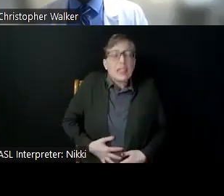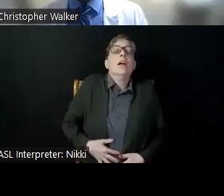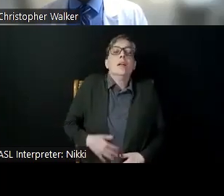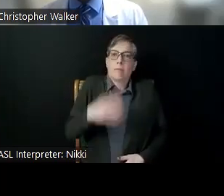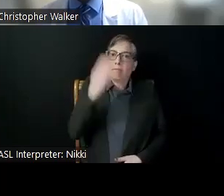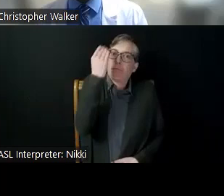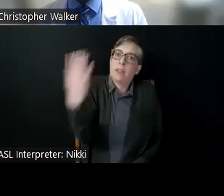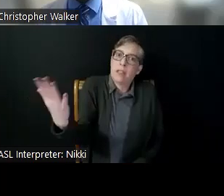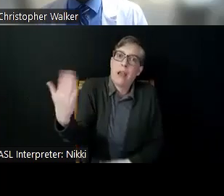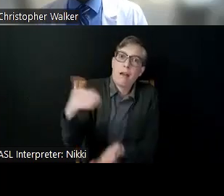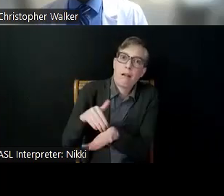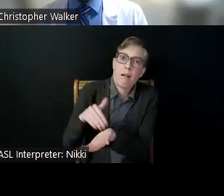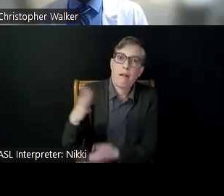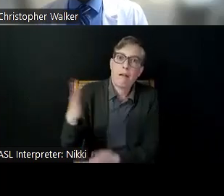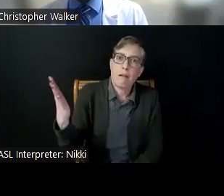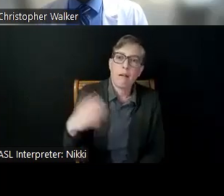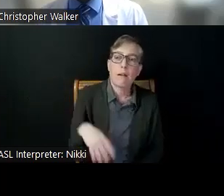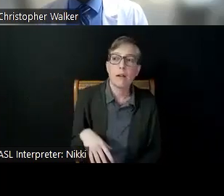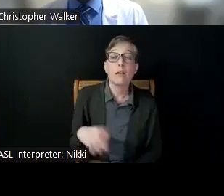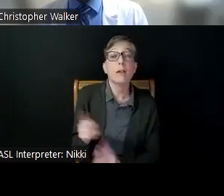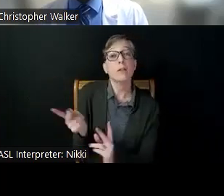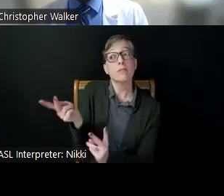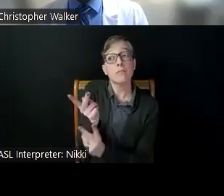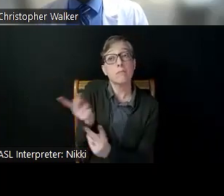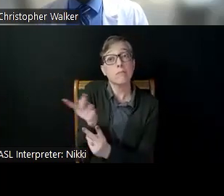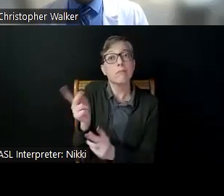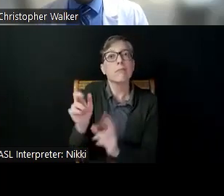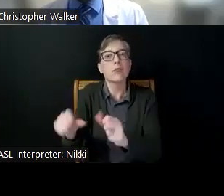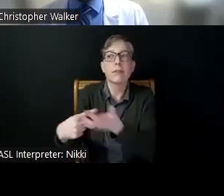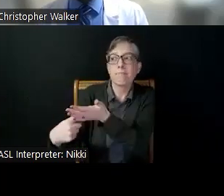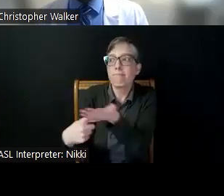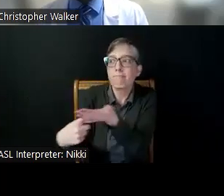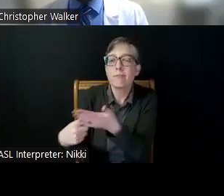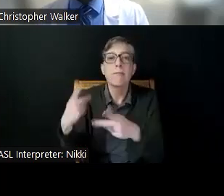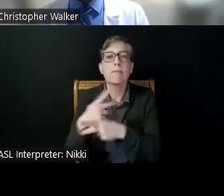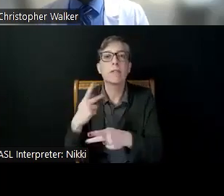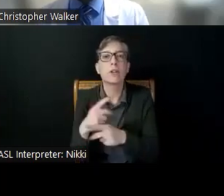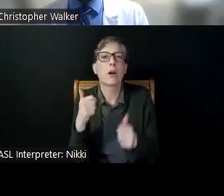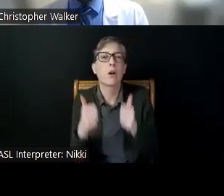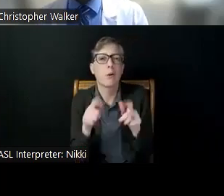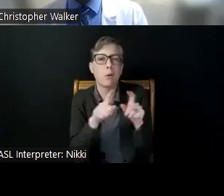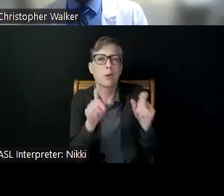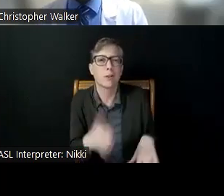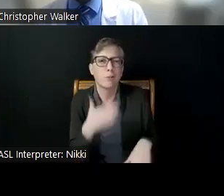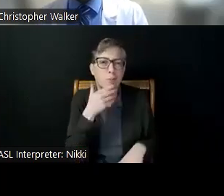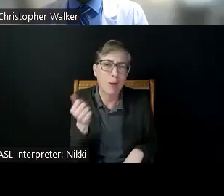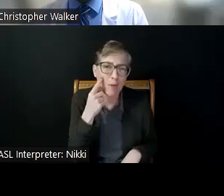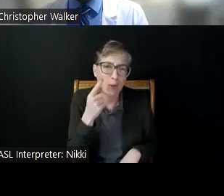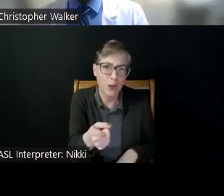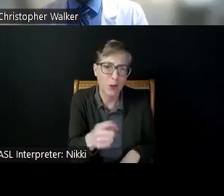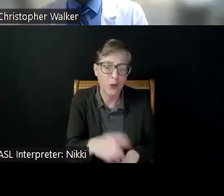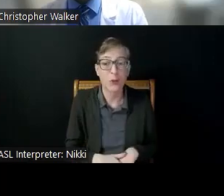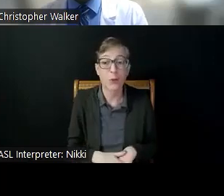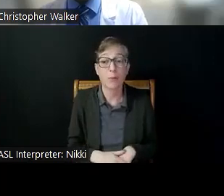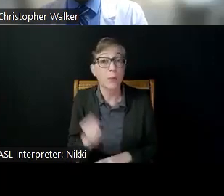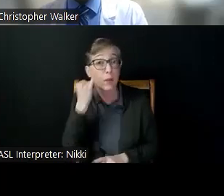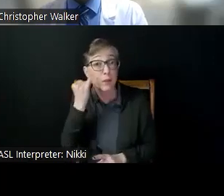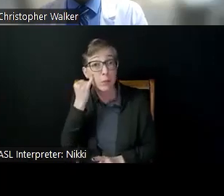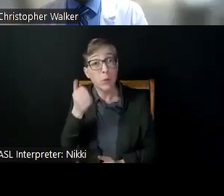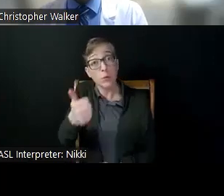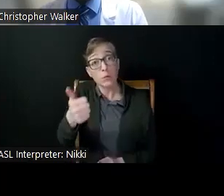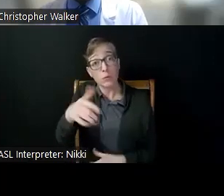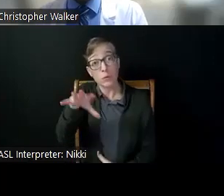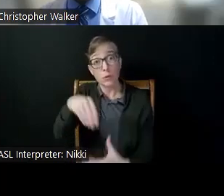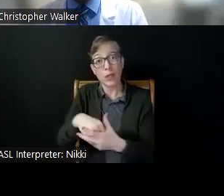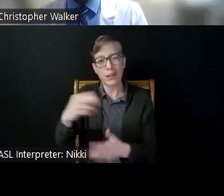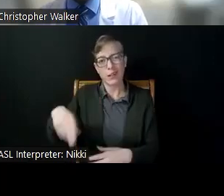which test is best for you. If you're in a high-risk group and you're